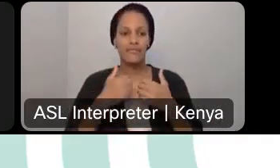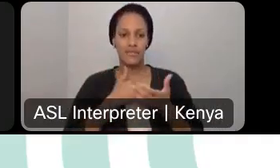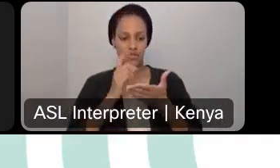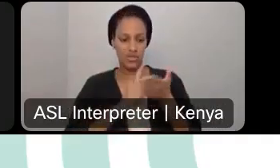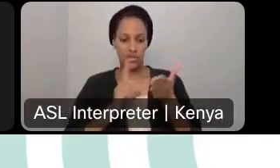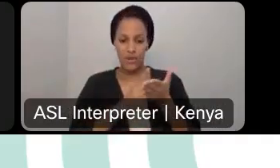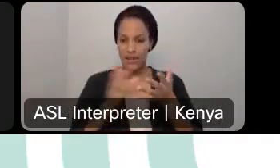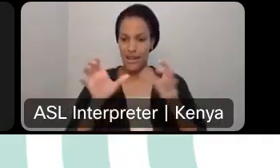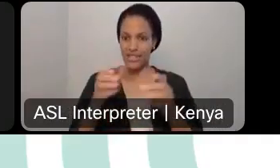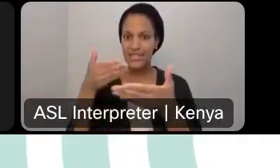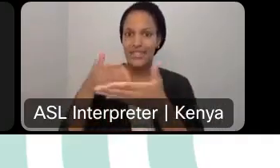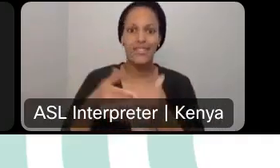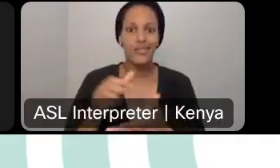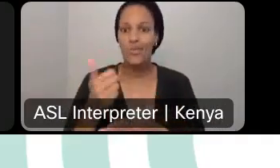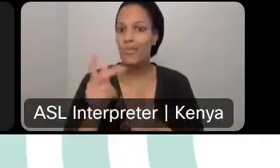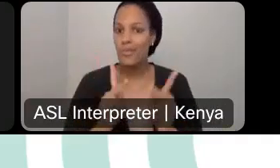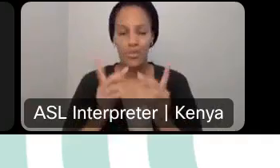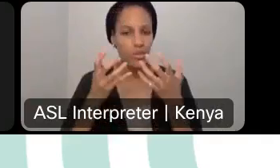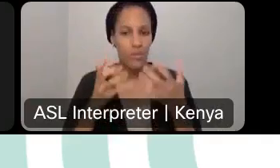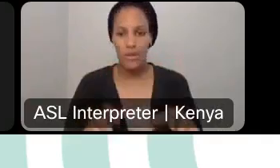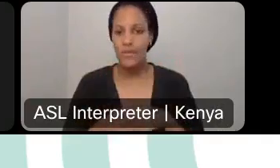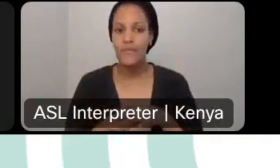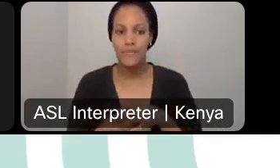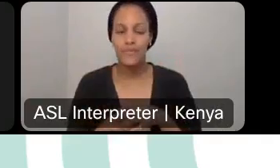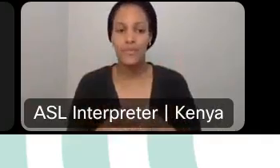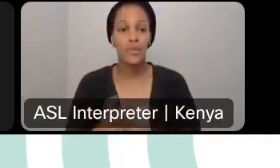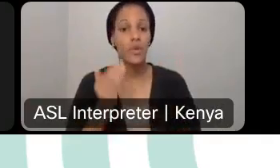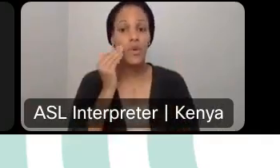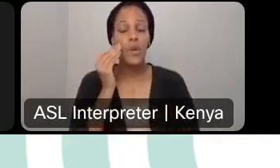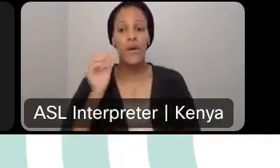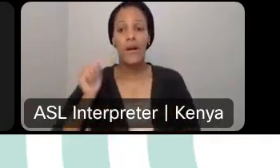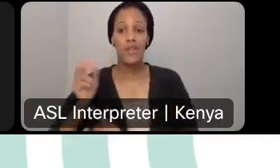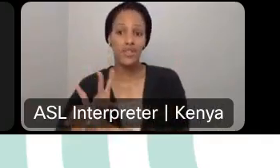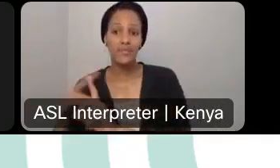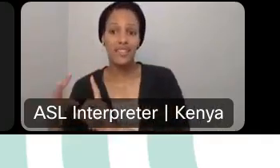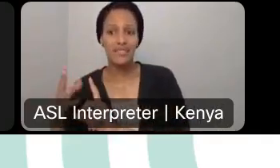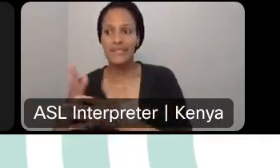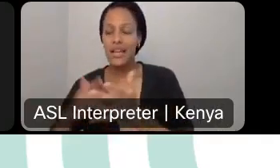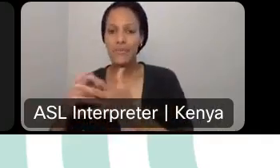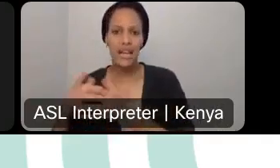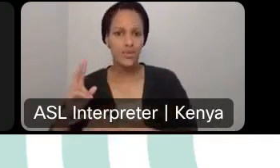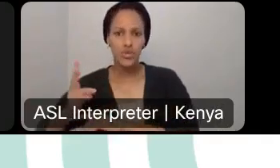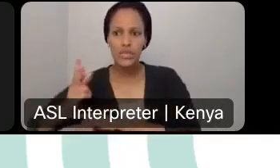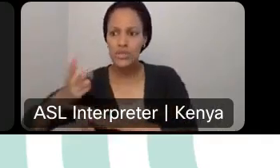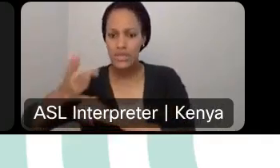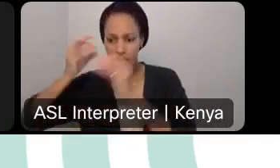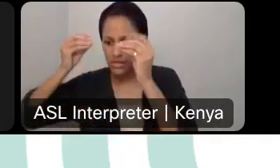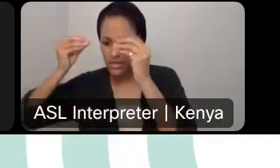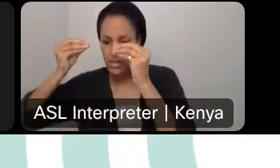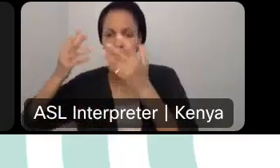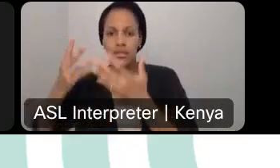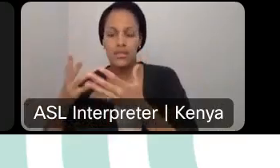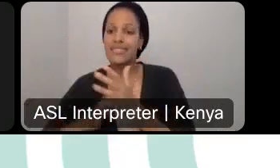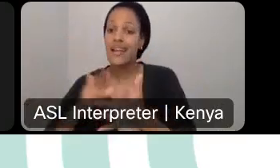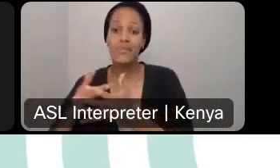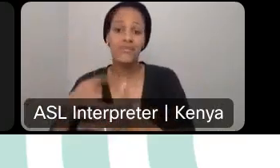Remember, most experiences of alternative perceptions last just 2 to 3 minutes, and sometimes we